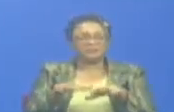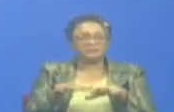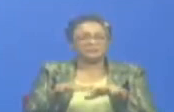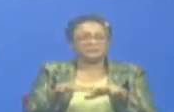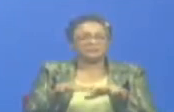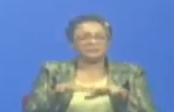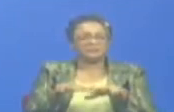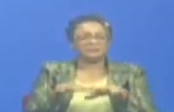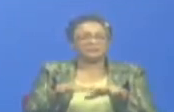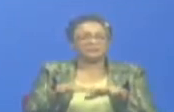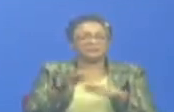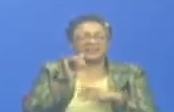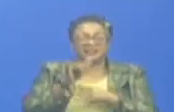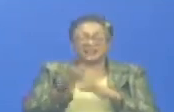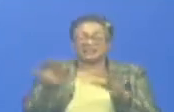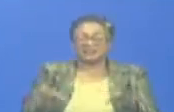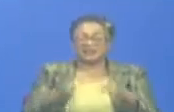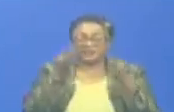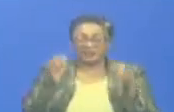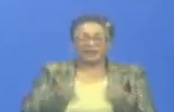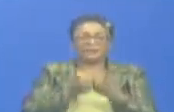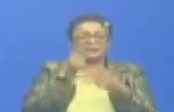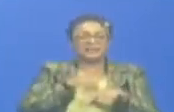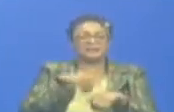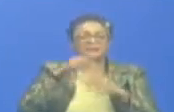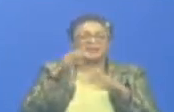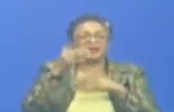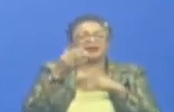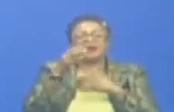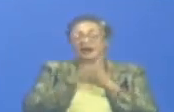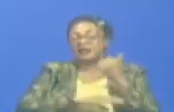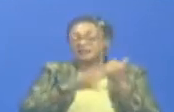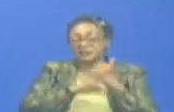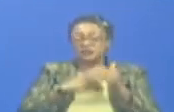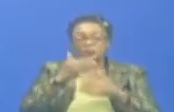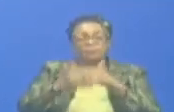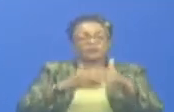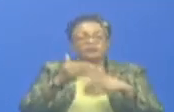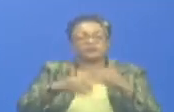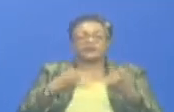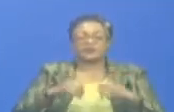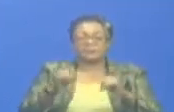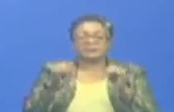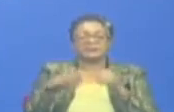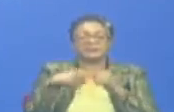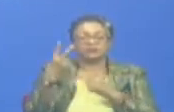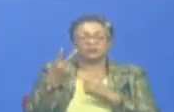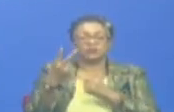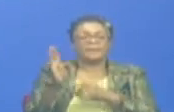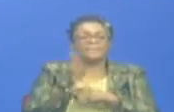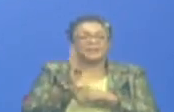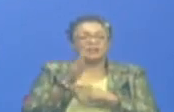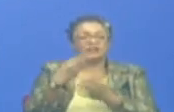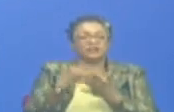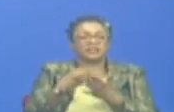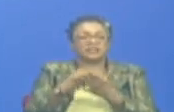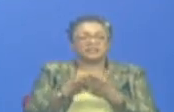This discovery comes at a time when the country is in the process of implementing a 62 billion shillings malaria strategy